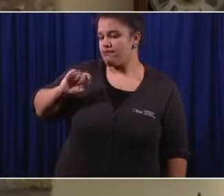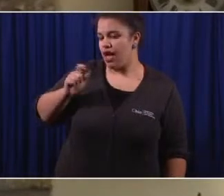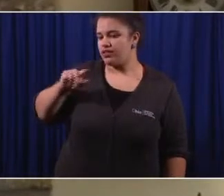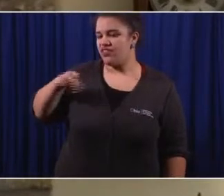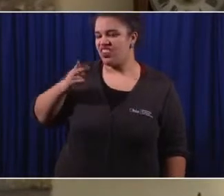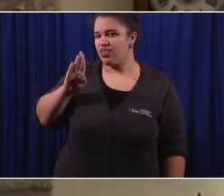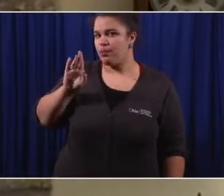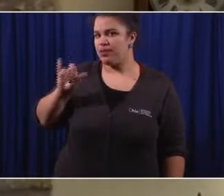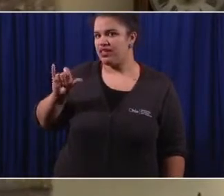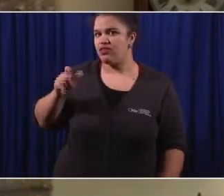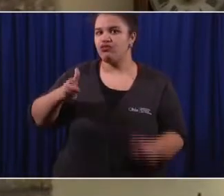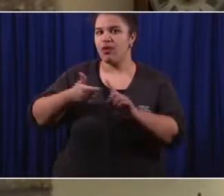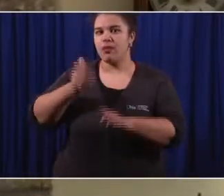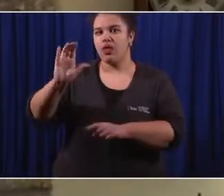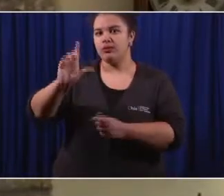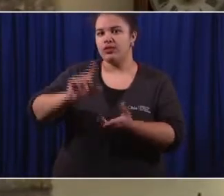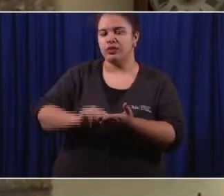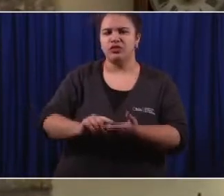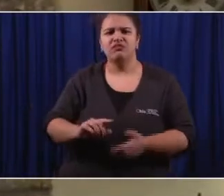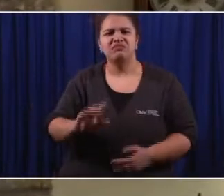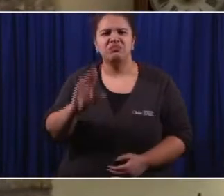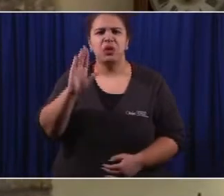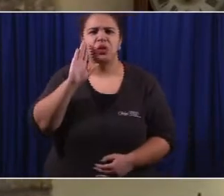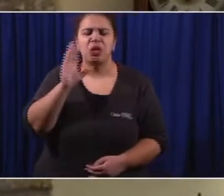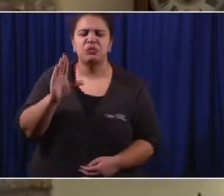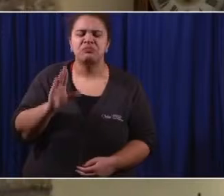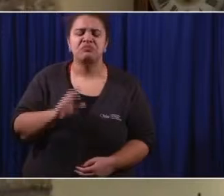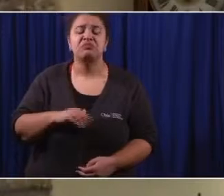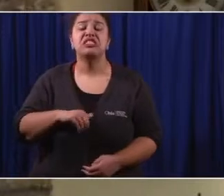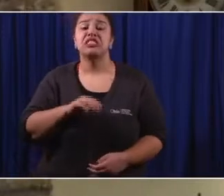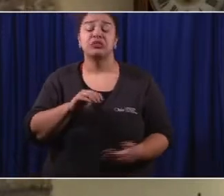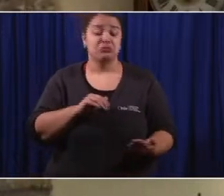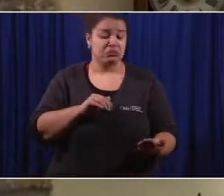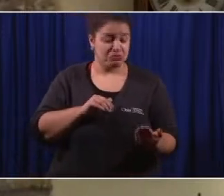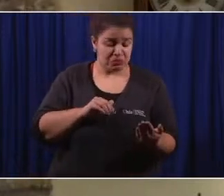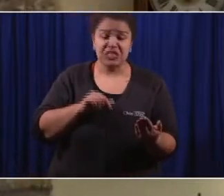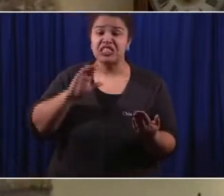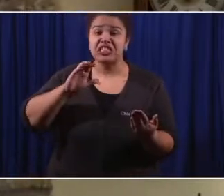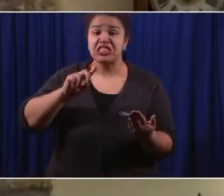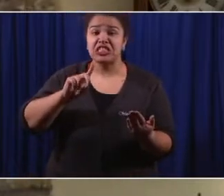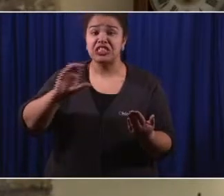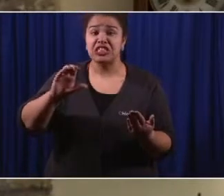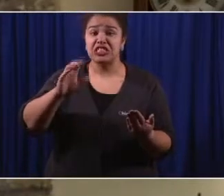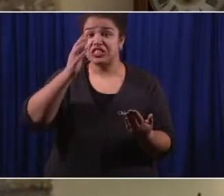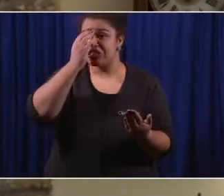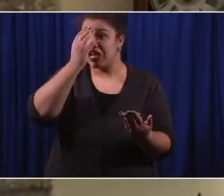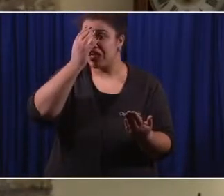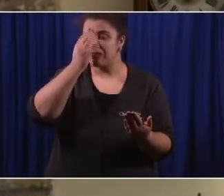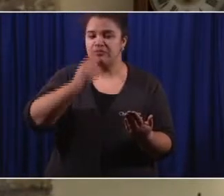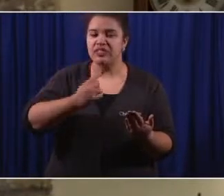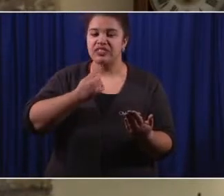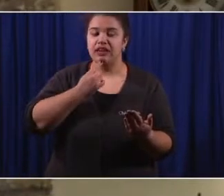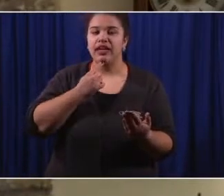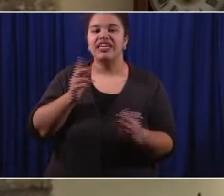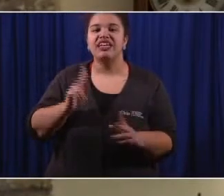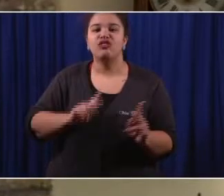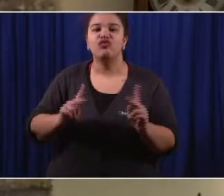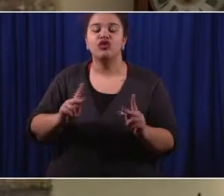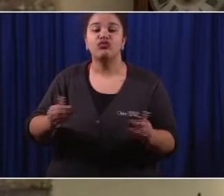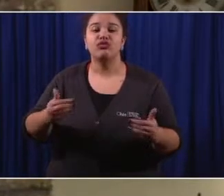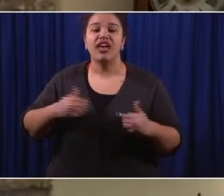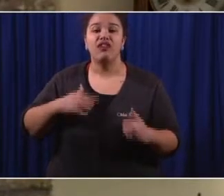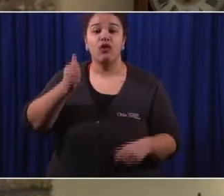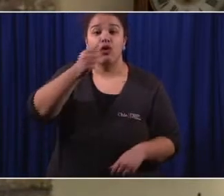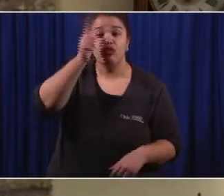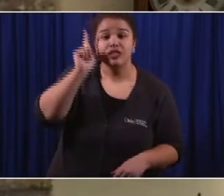Hey, Governor. So data from the CDC shows that this year alone, more Alzheimer's and dementia